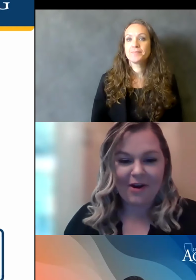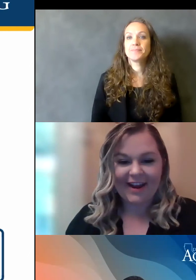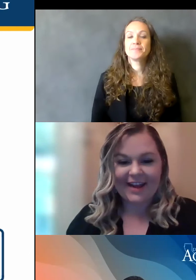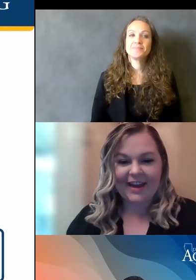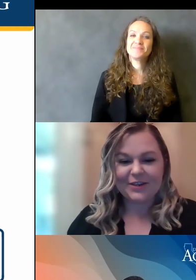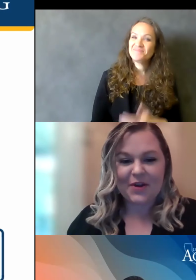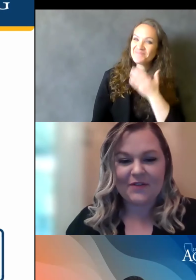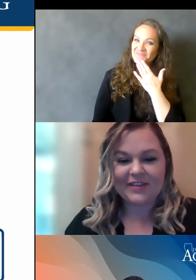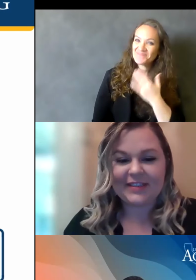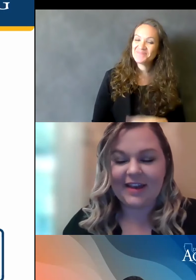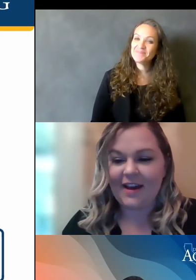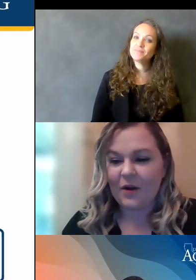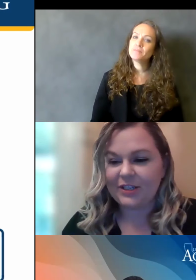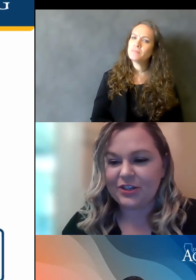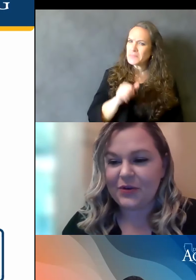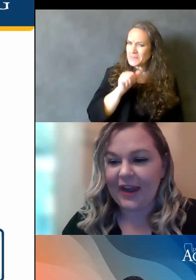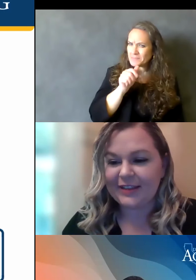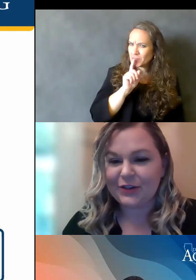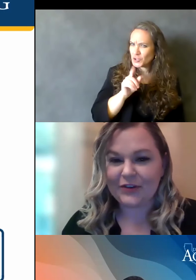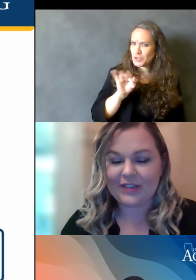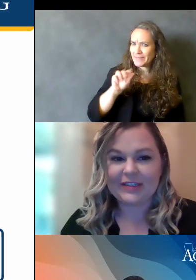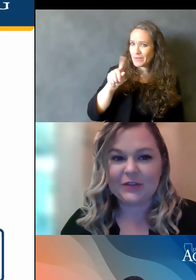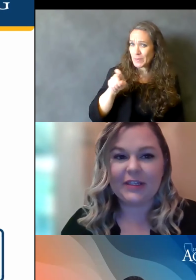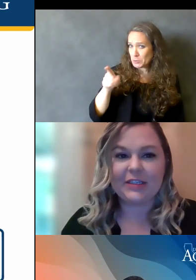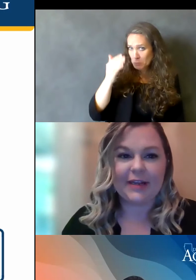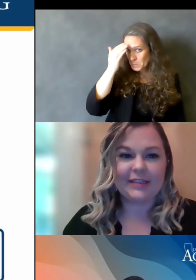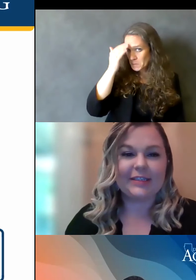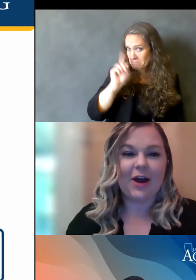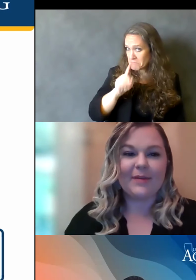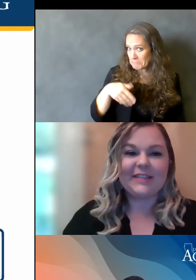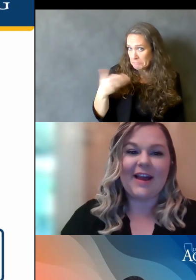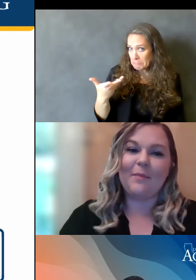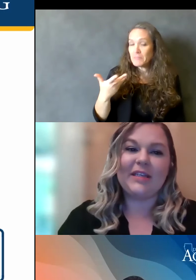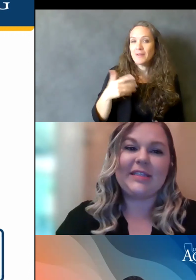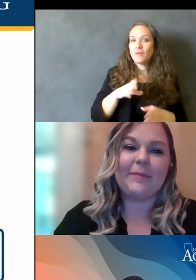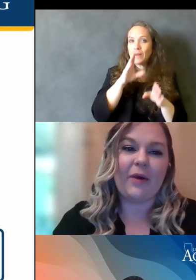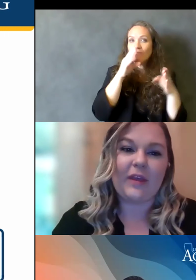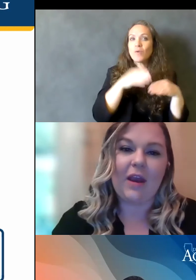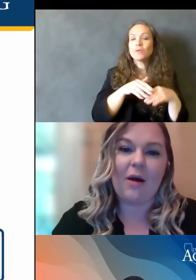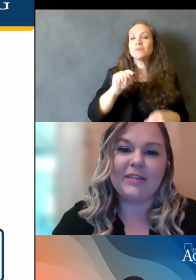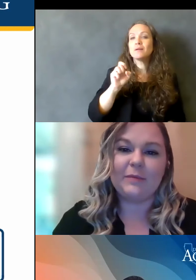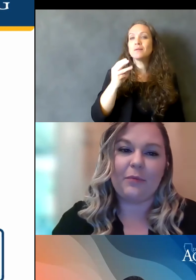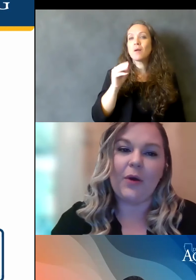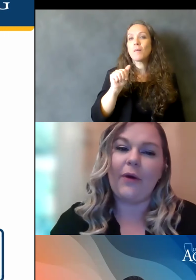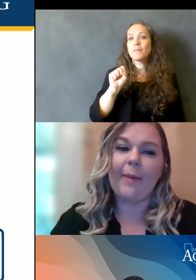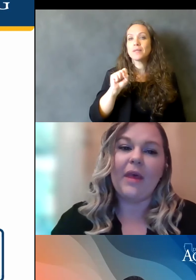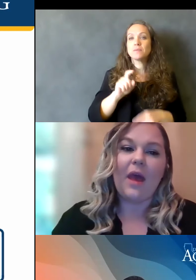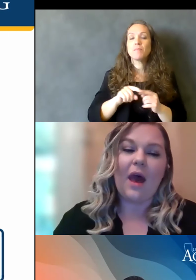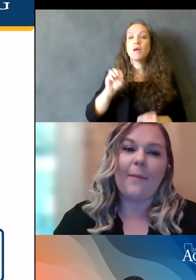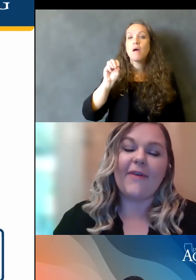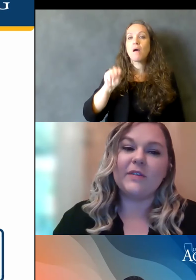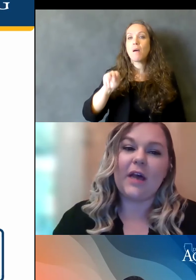Thank you, Mark. And I don't know if this is a question you can answer, if this is really directed to Thomas, but this is about the Ombudsman